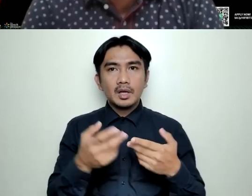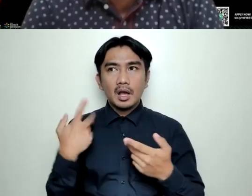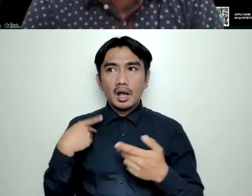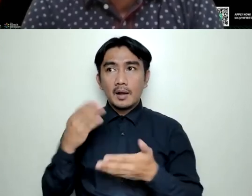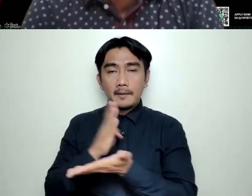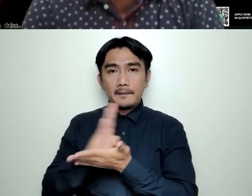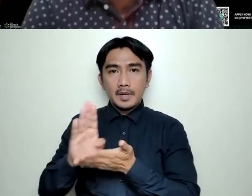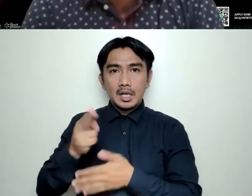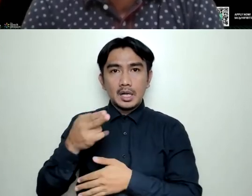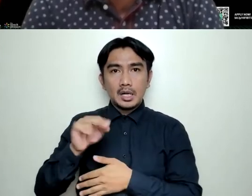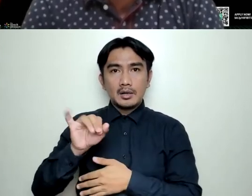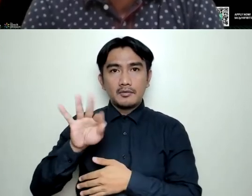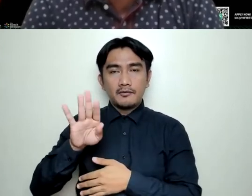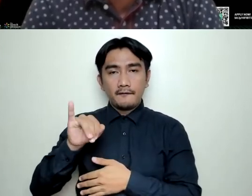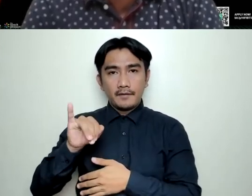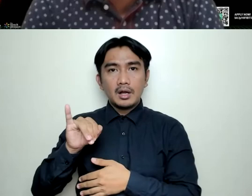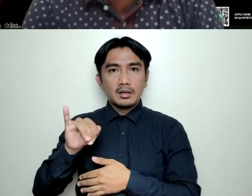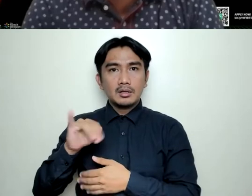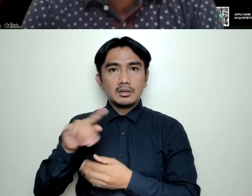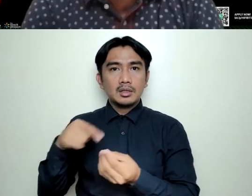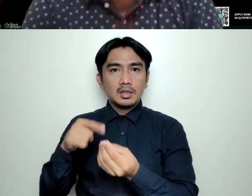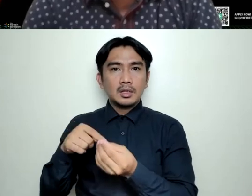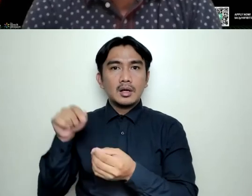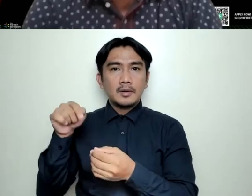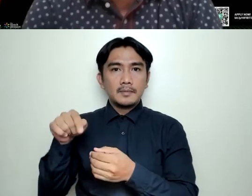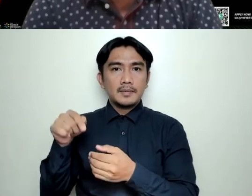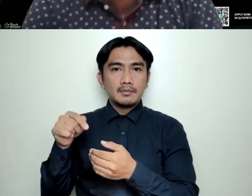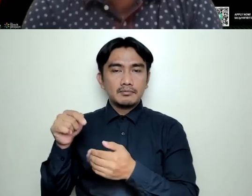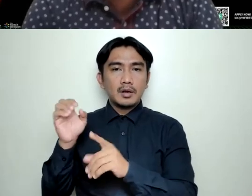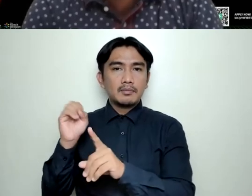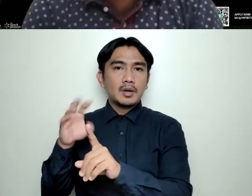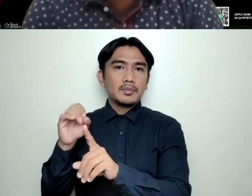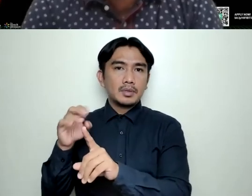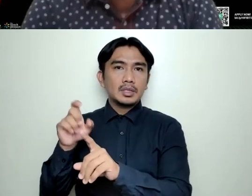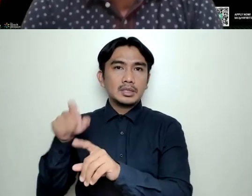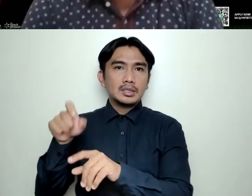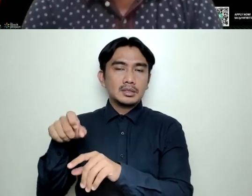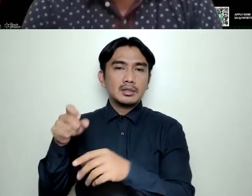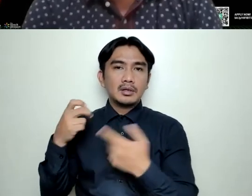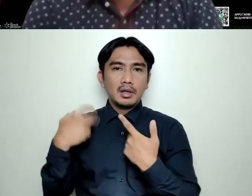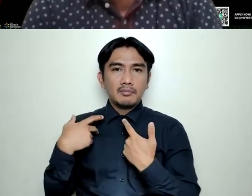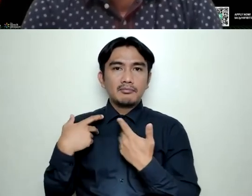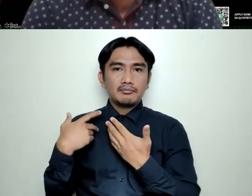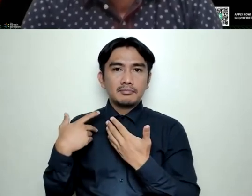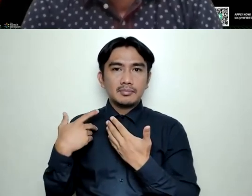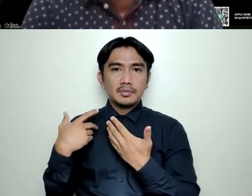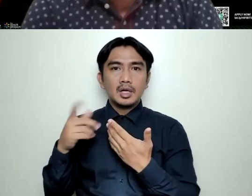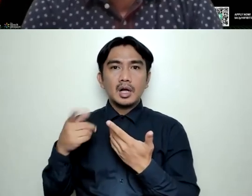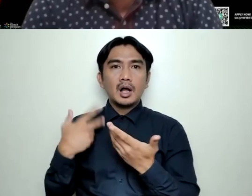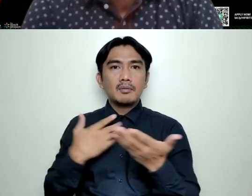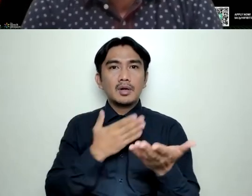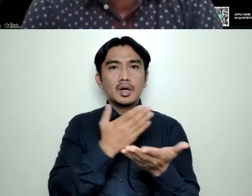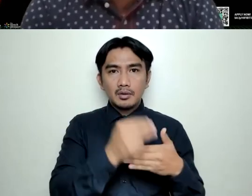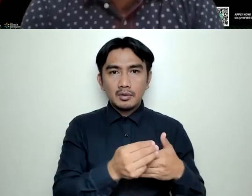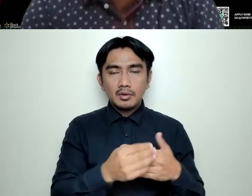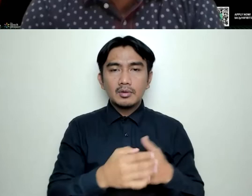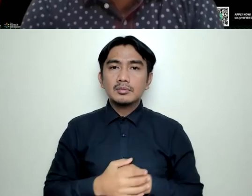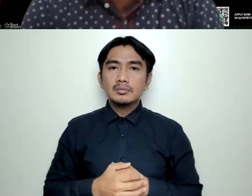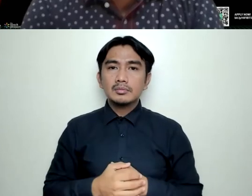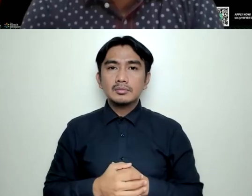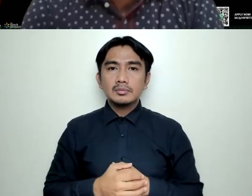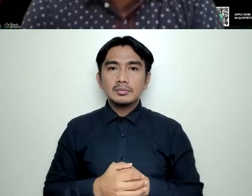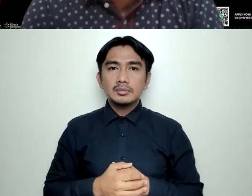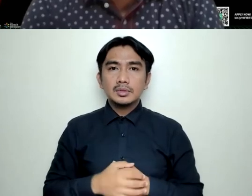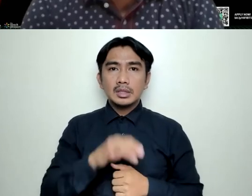new TBIs, technology business incubators, there might be an incubator near you. You can go to Kubo. There's a lot of incubators.